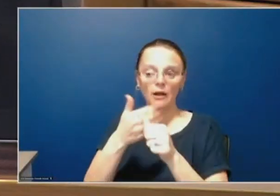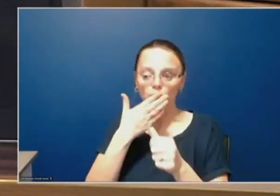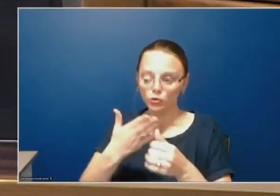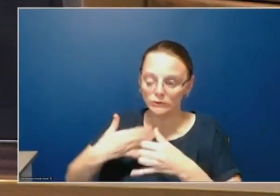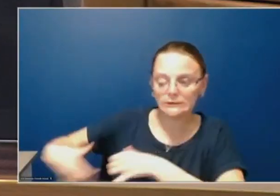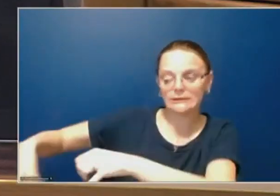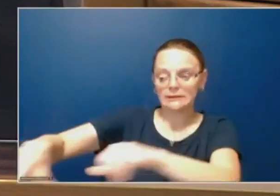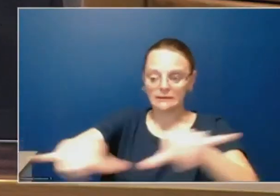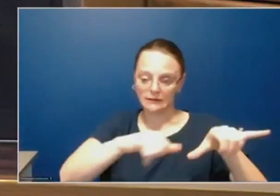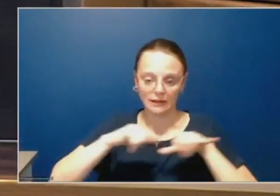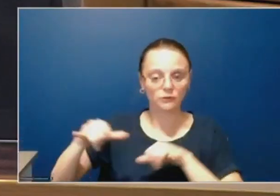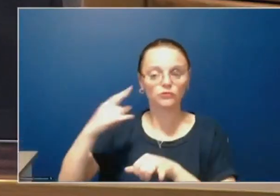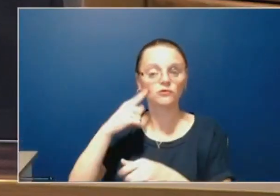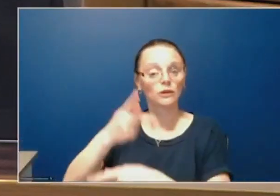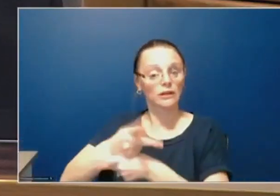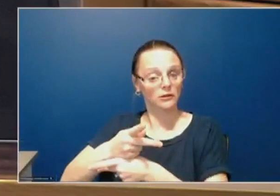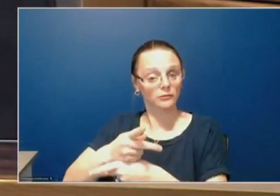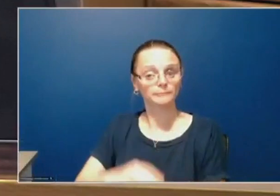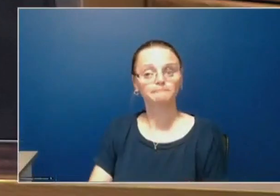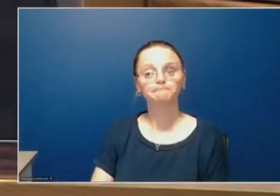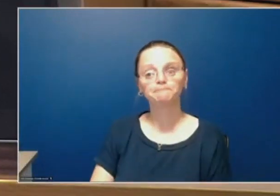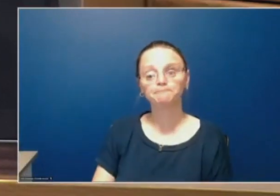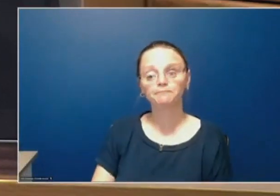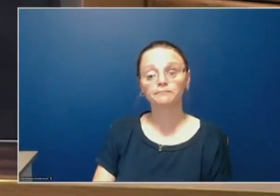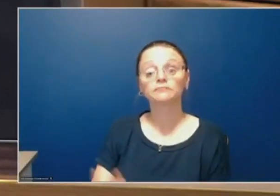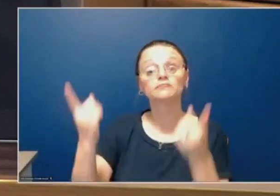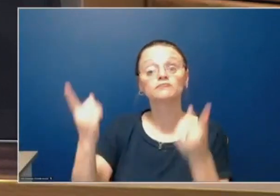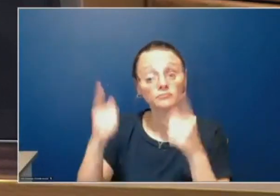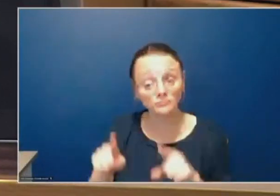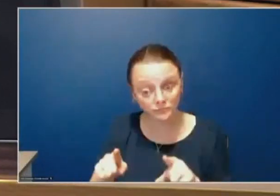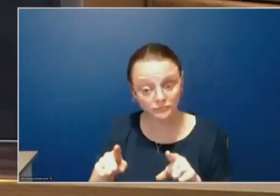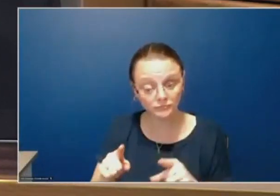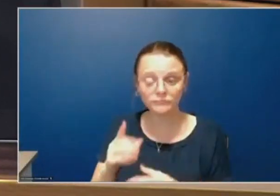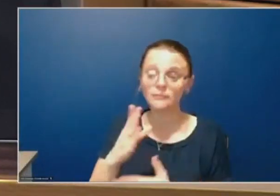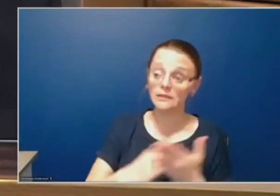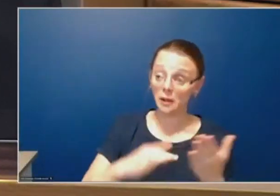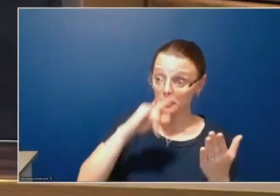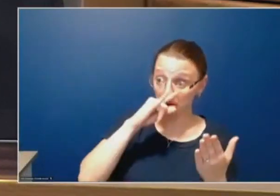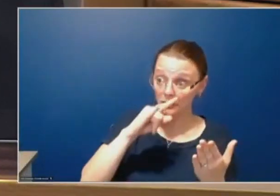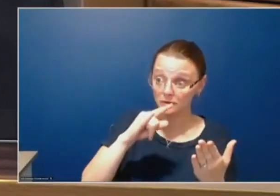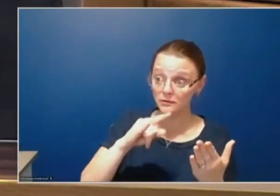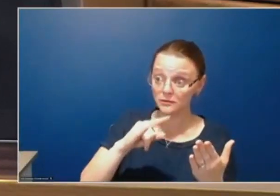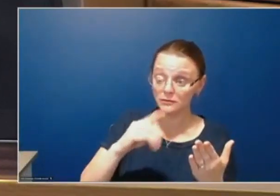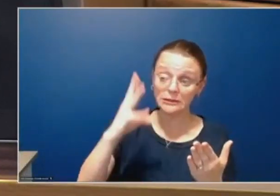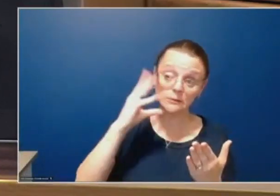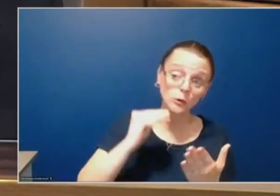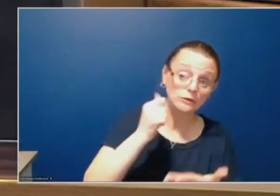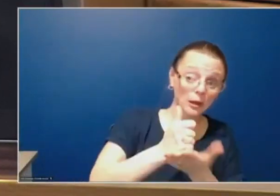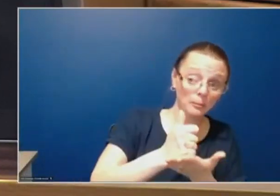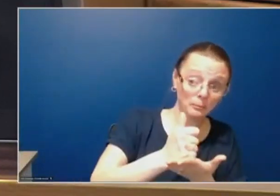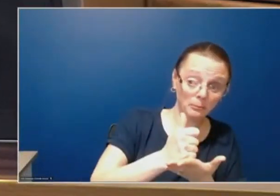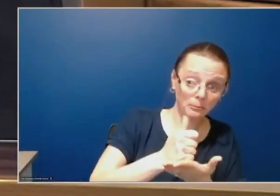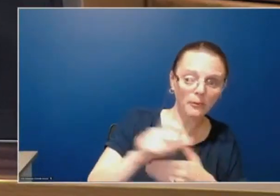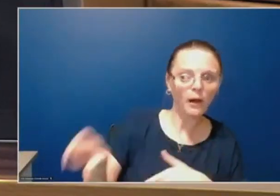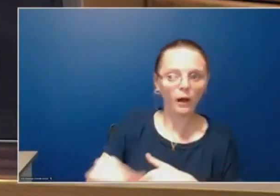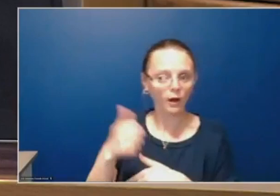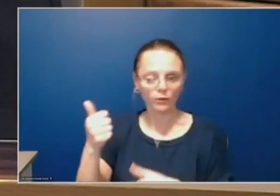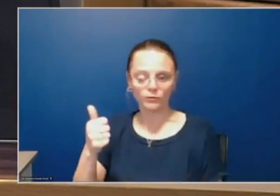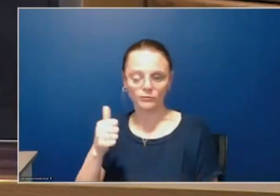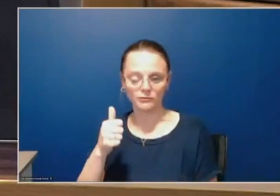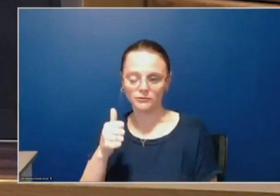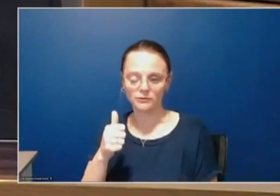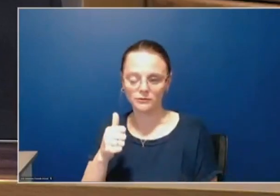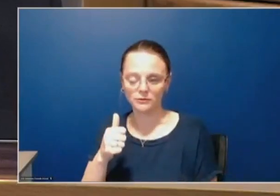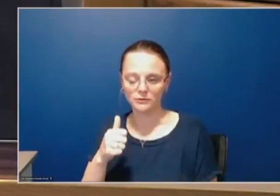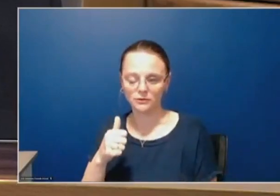care. And so what happens there is, yes, some kids are helped, but other kids are damaged. We have